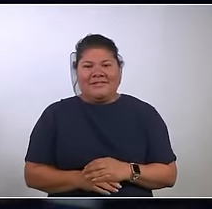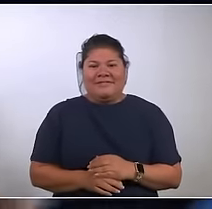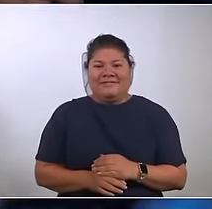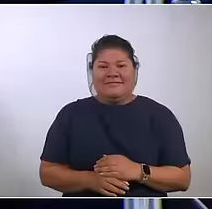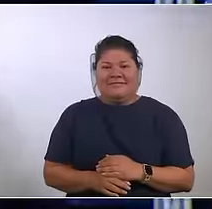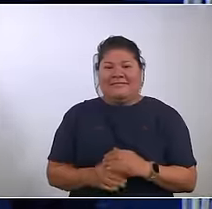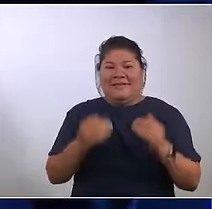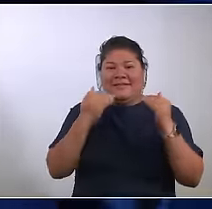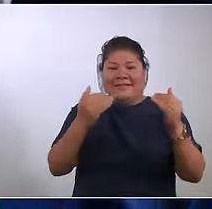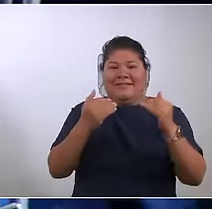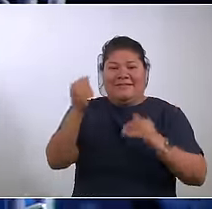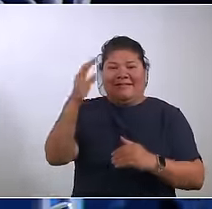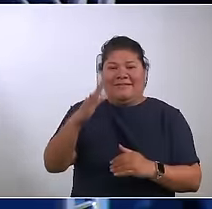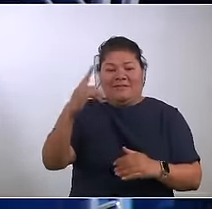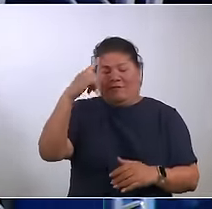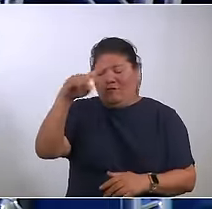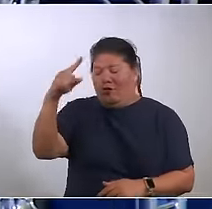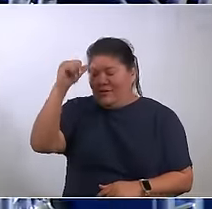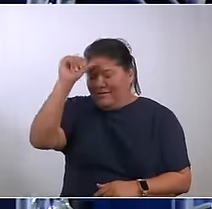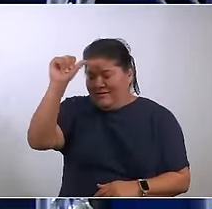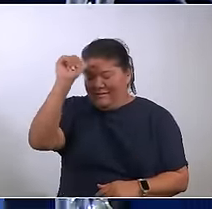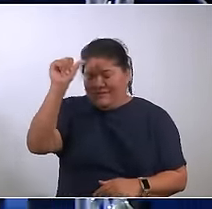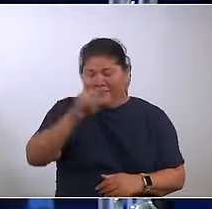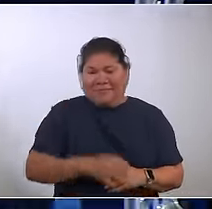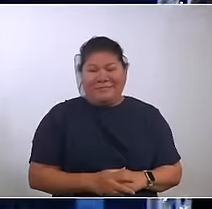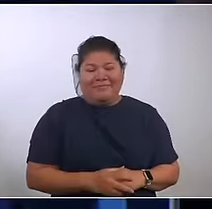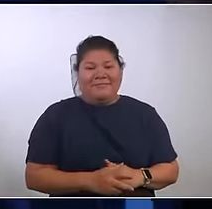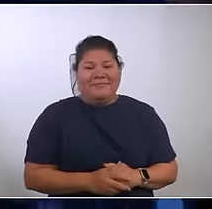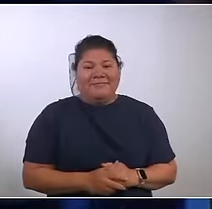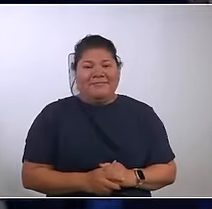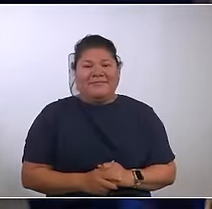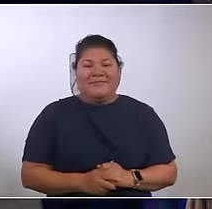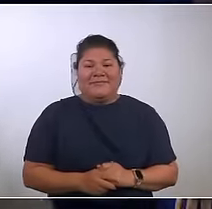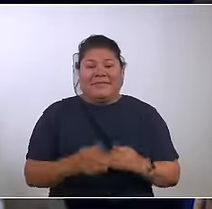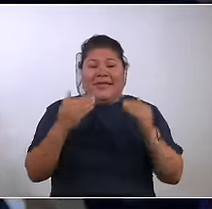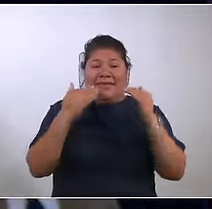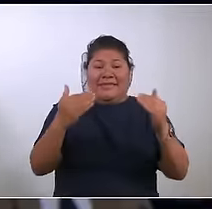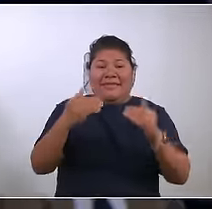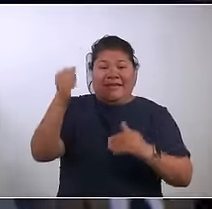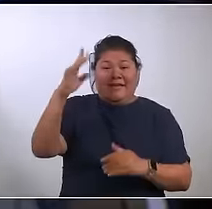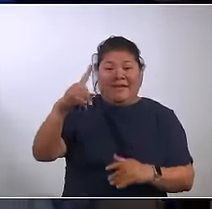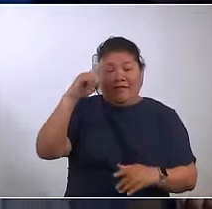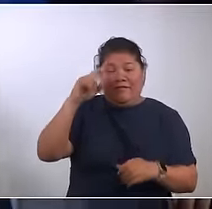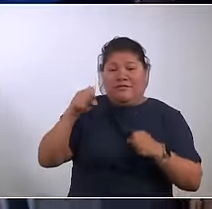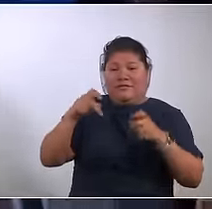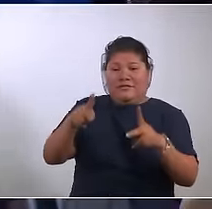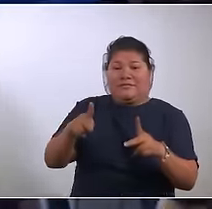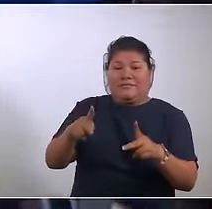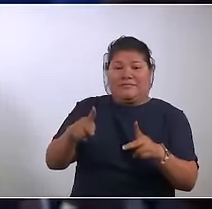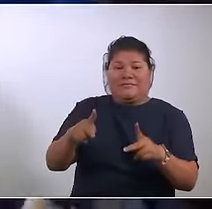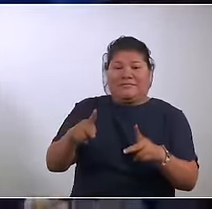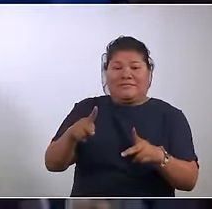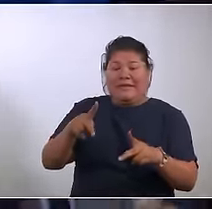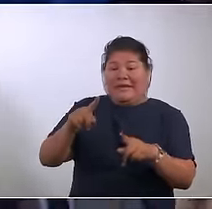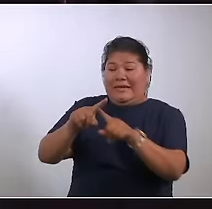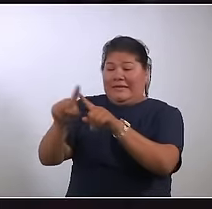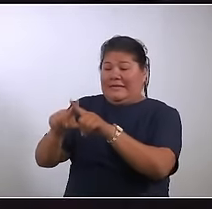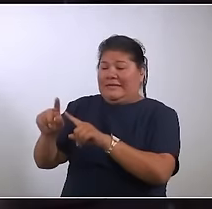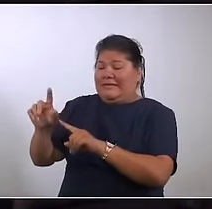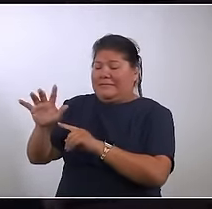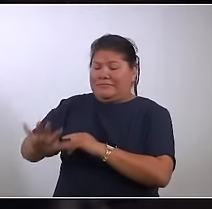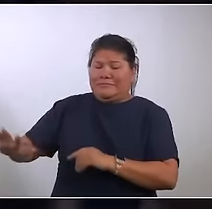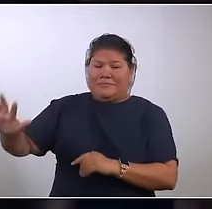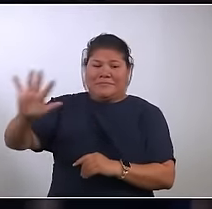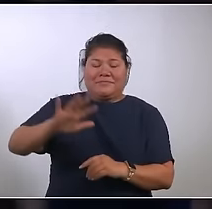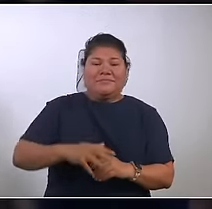ustedes. I thank God for India. Yo le doy gracias a Dios por la India. I thank God for Pentecost. In other places. Doy